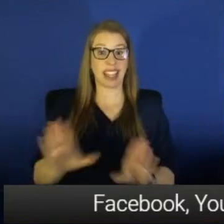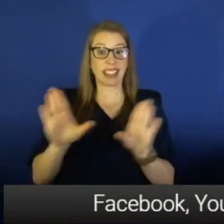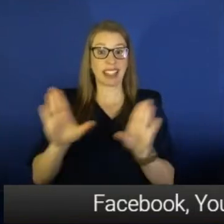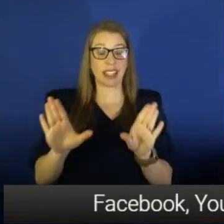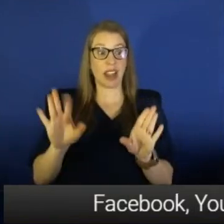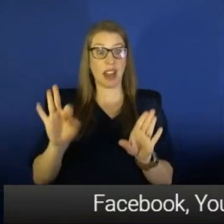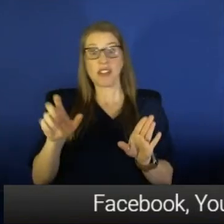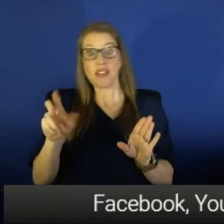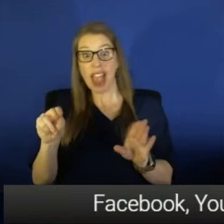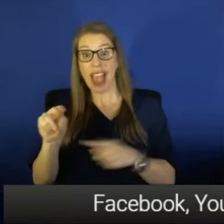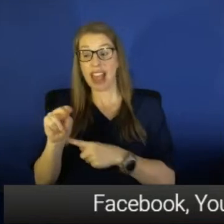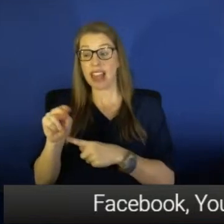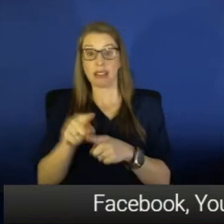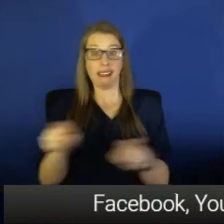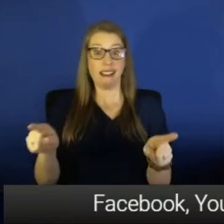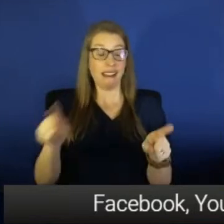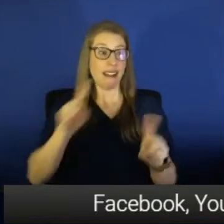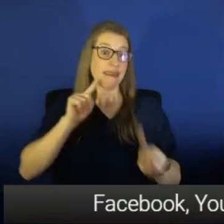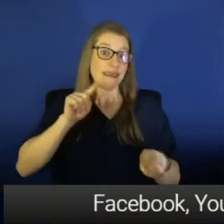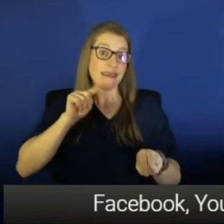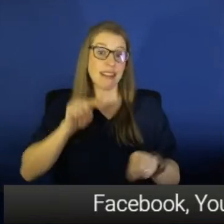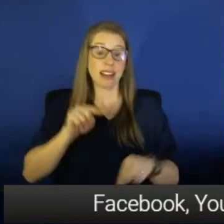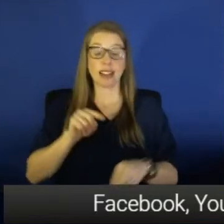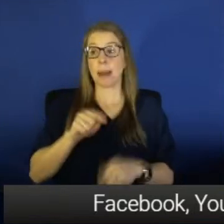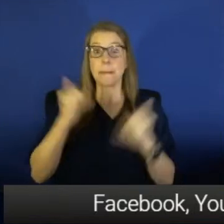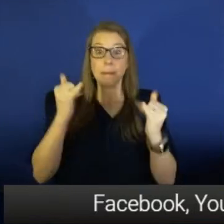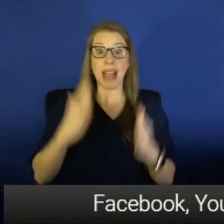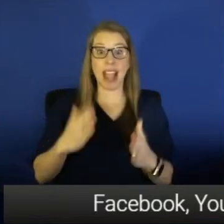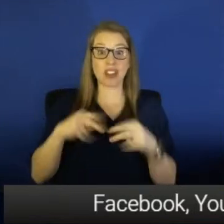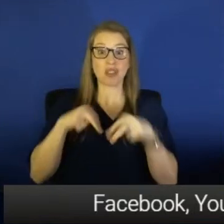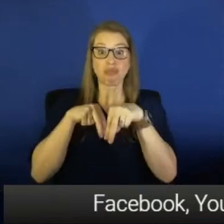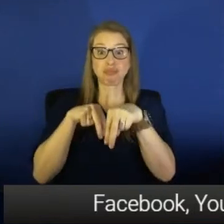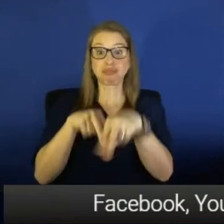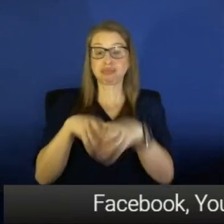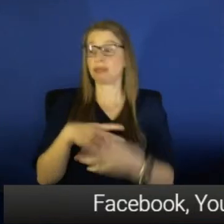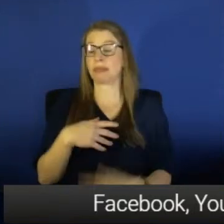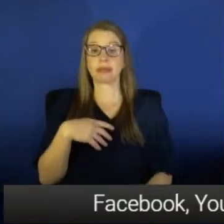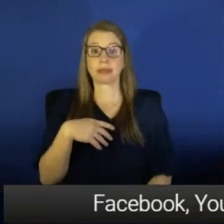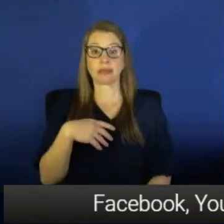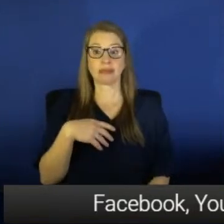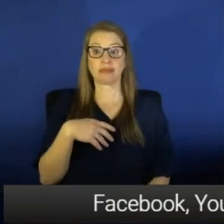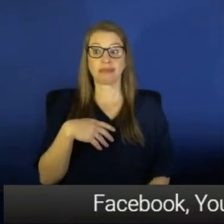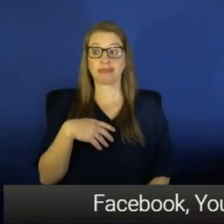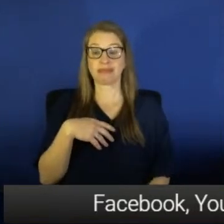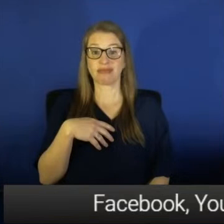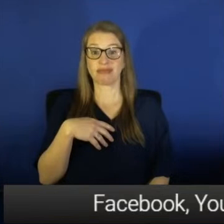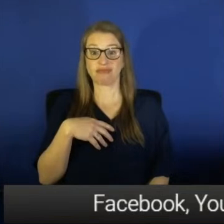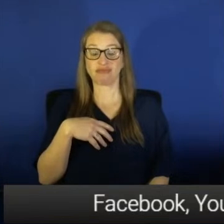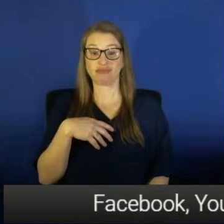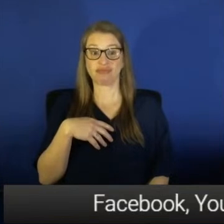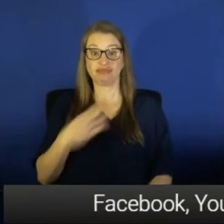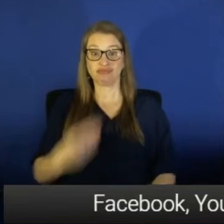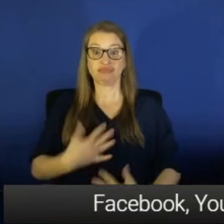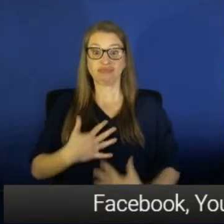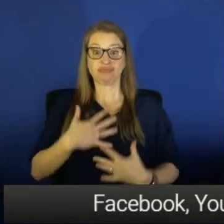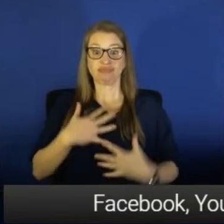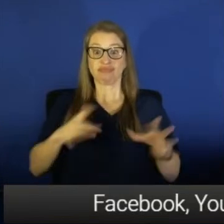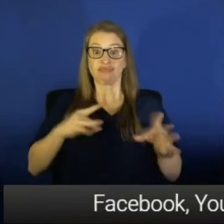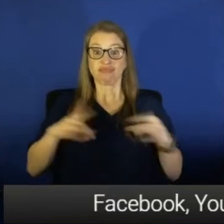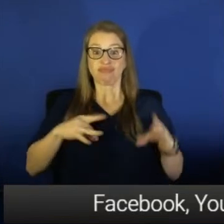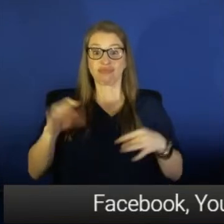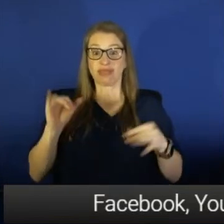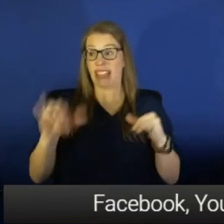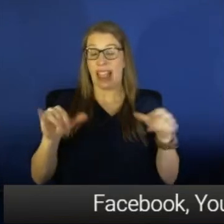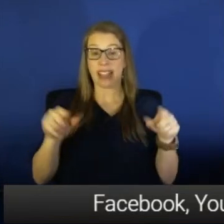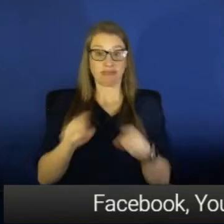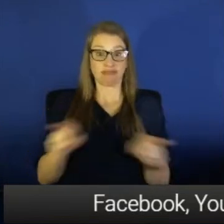reactions and seeing how the players got to react to that, I think really kind of brought it home